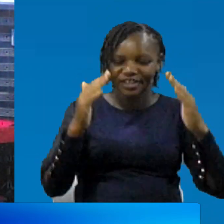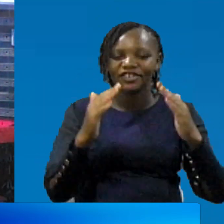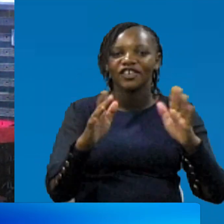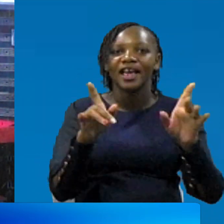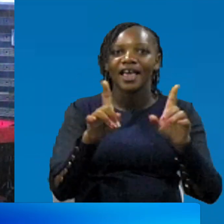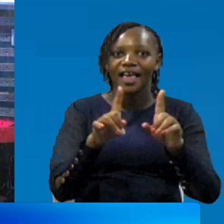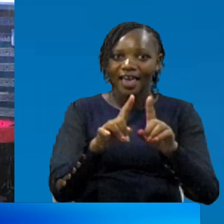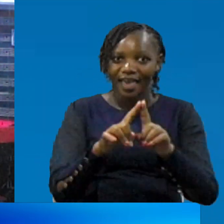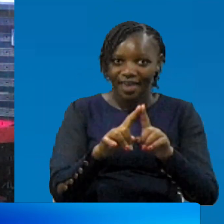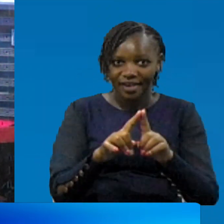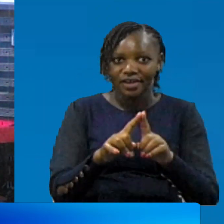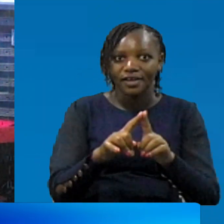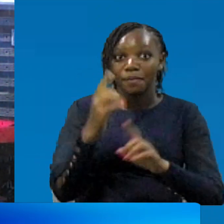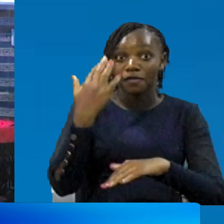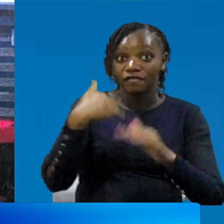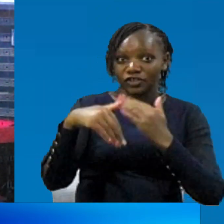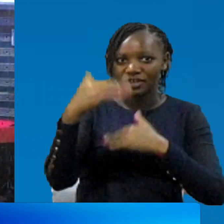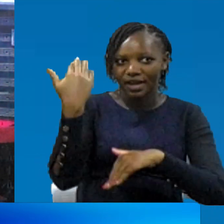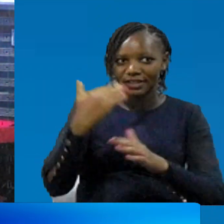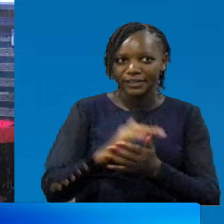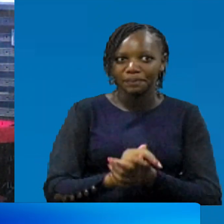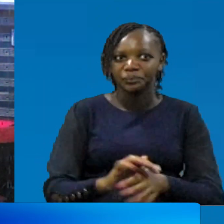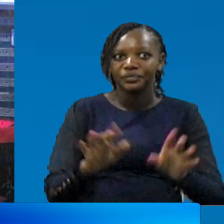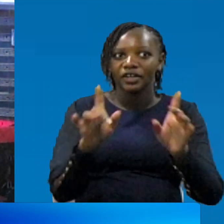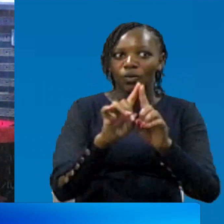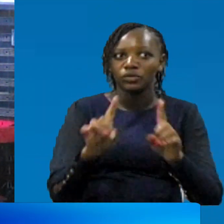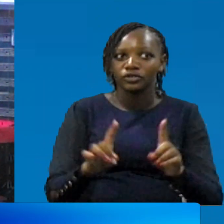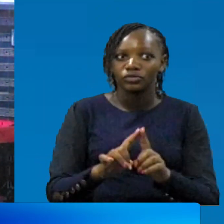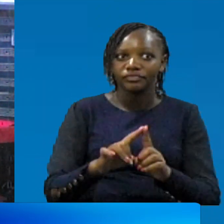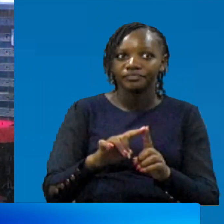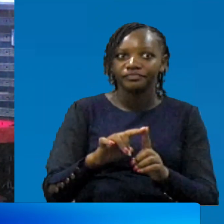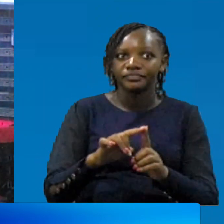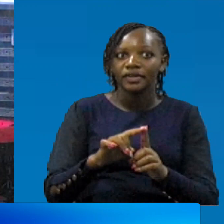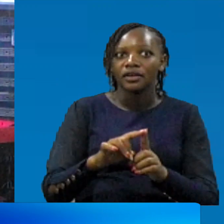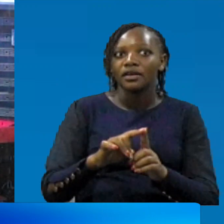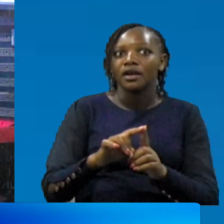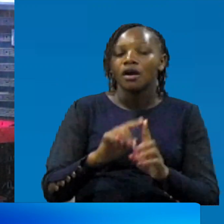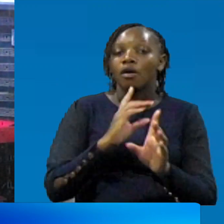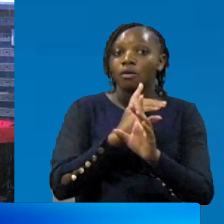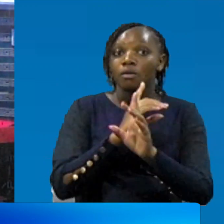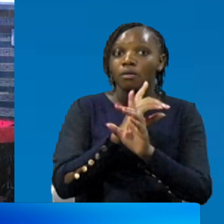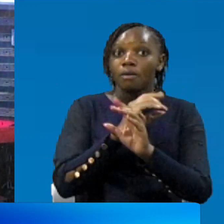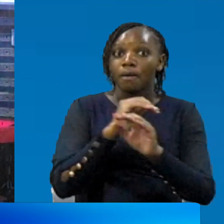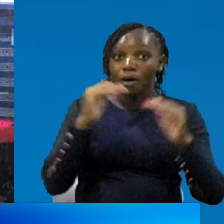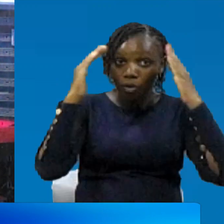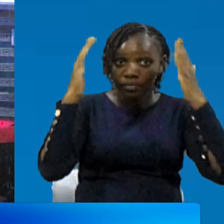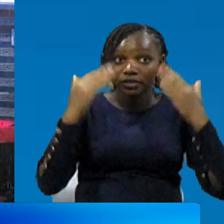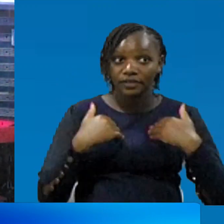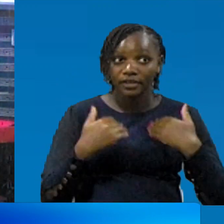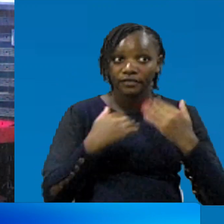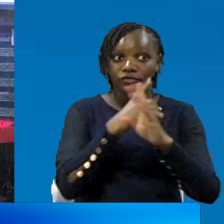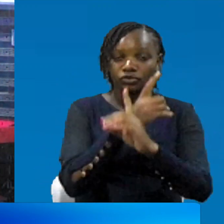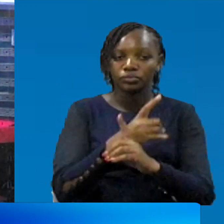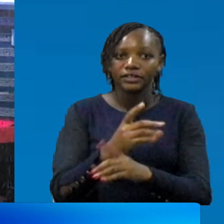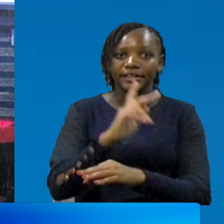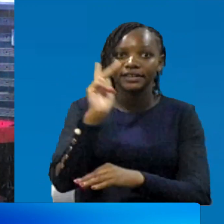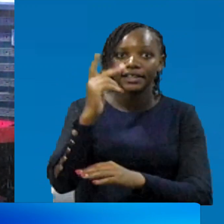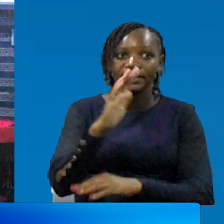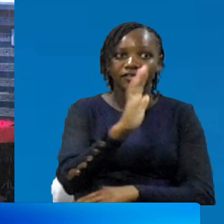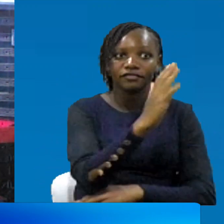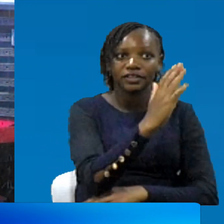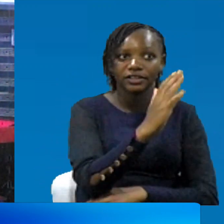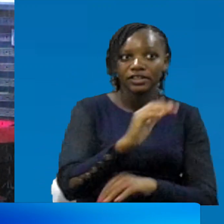and professionalism. He also reiterated his commitment to protect Kenya's forest, which